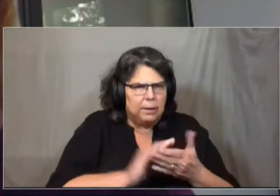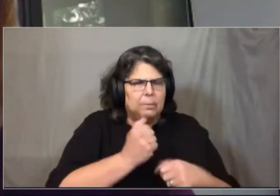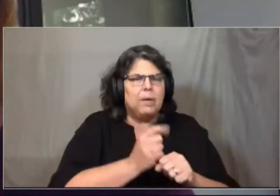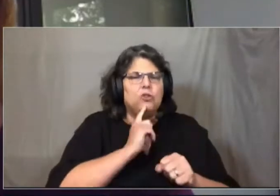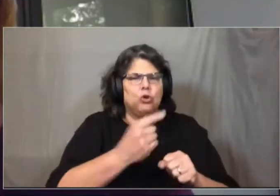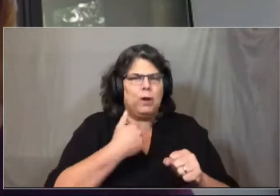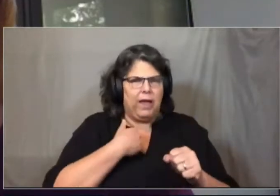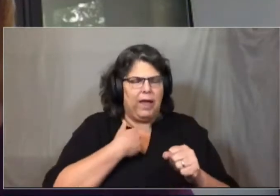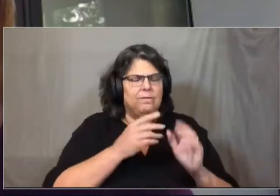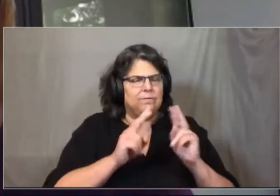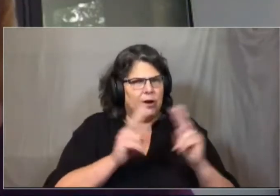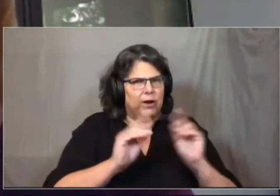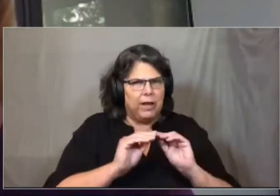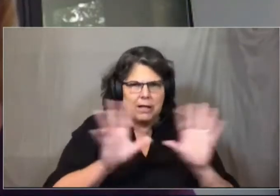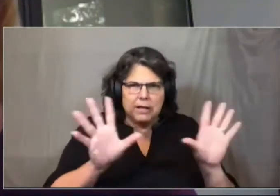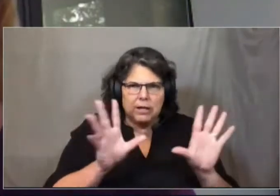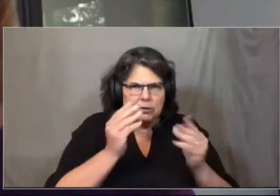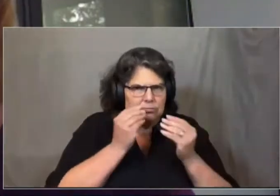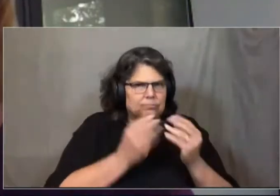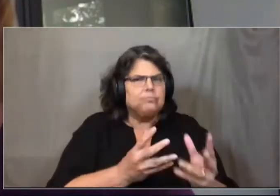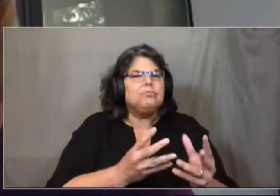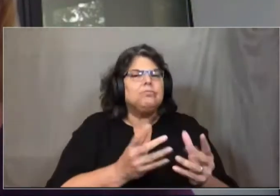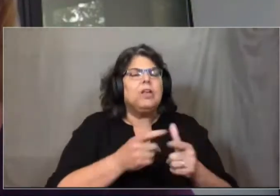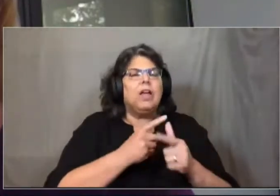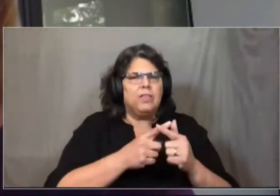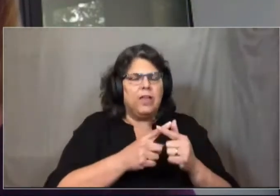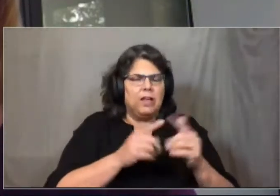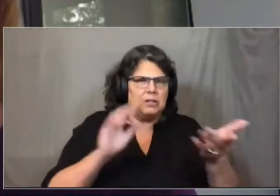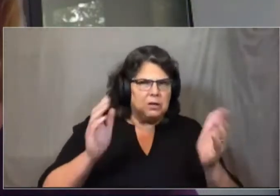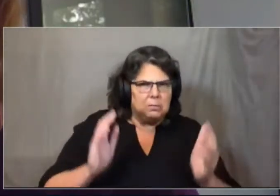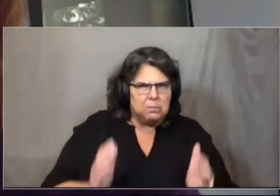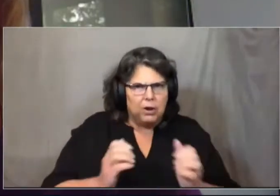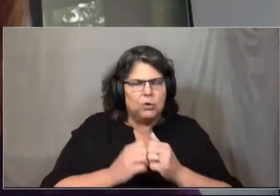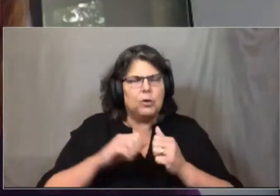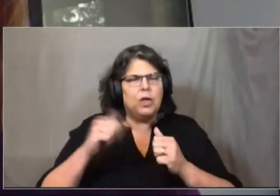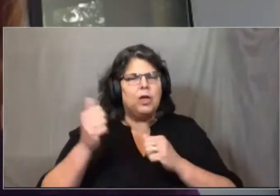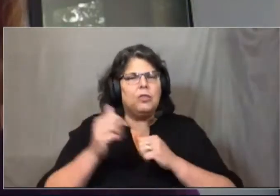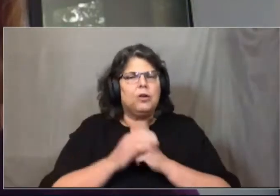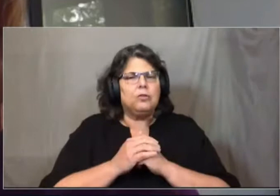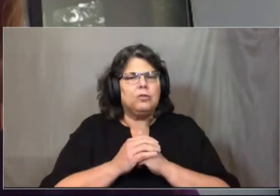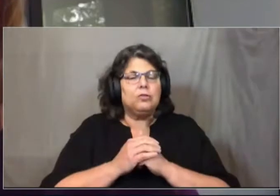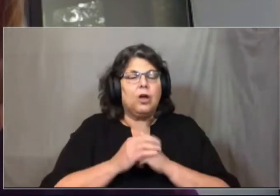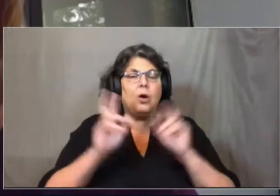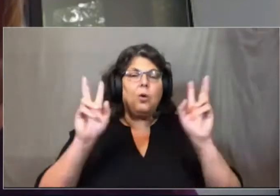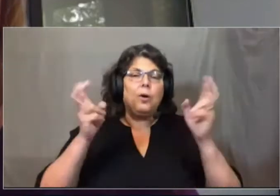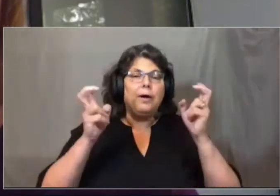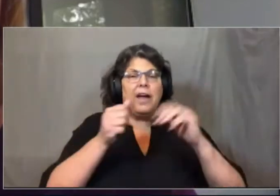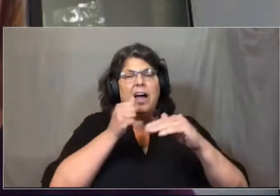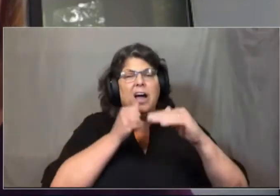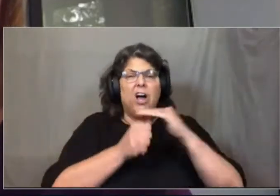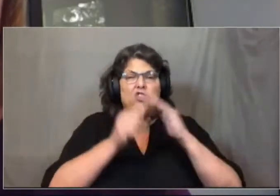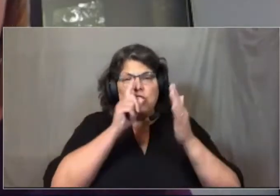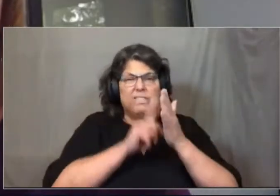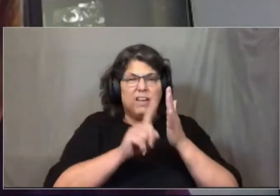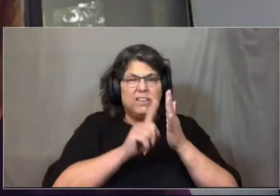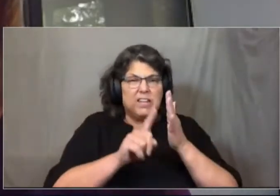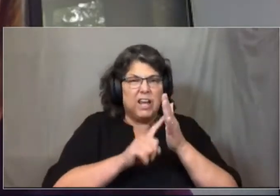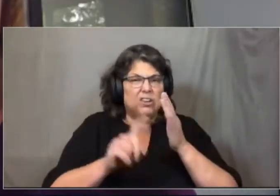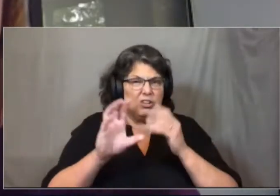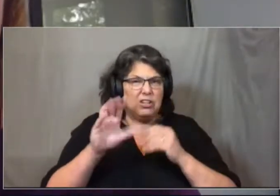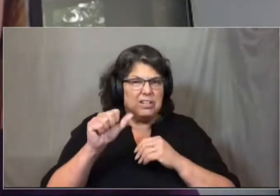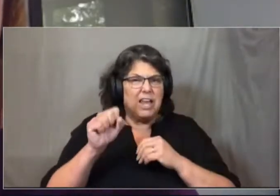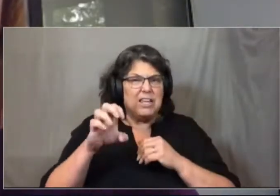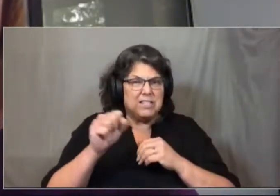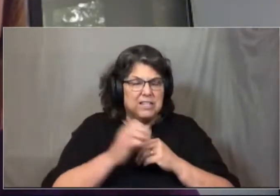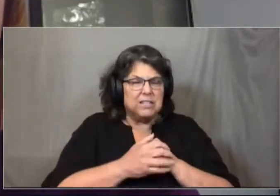data and cross-referencing all that information. So the under investigation cases, as we are